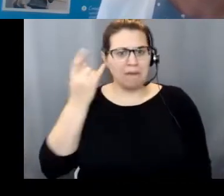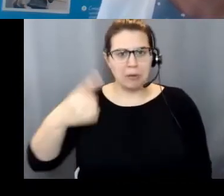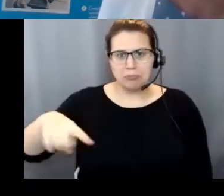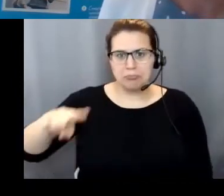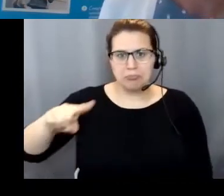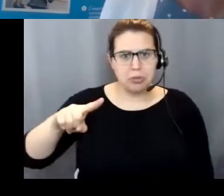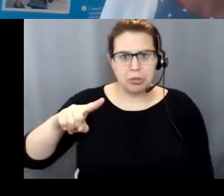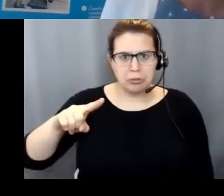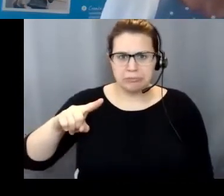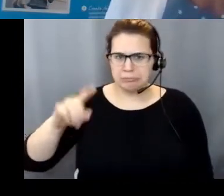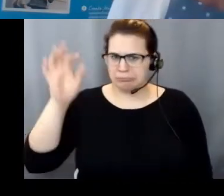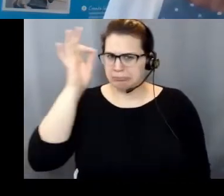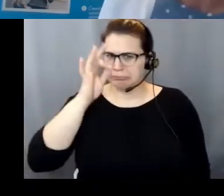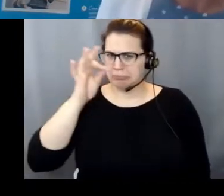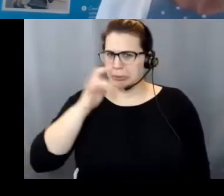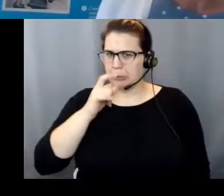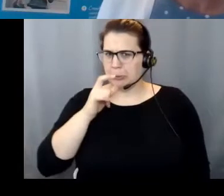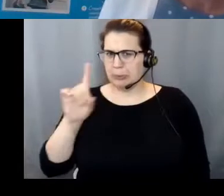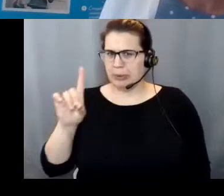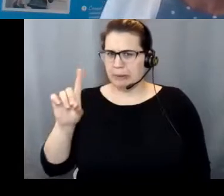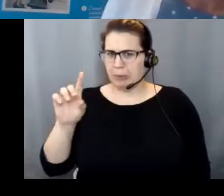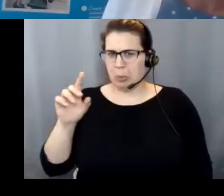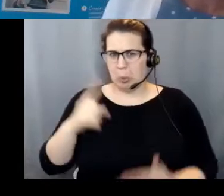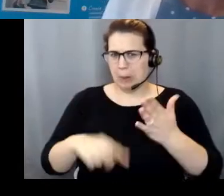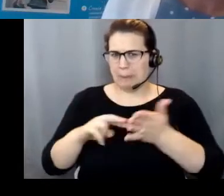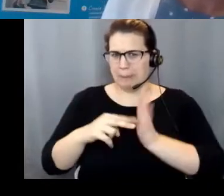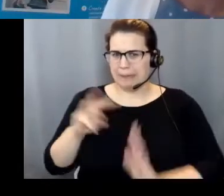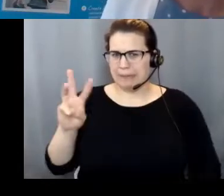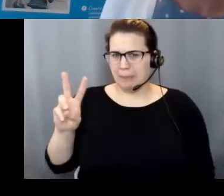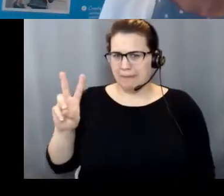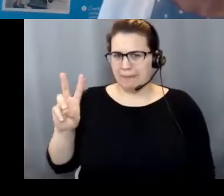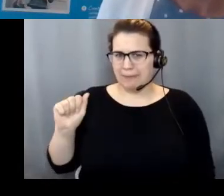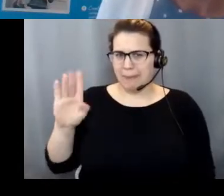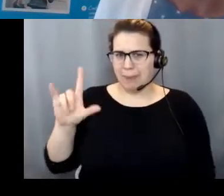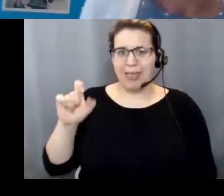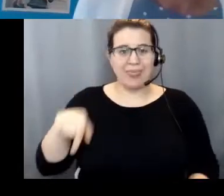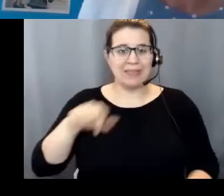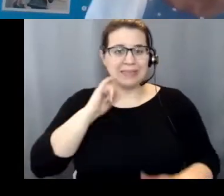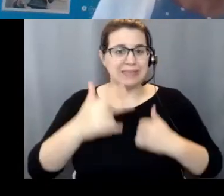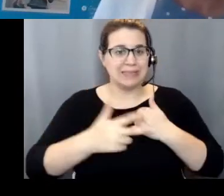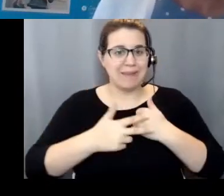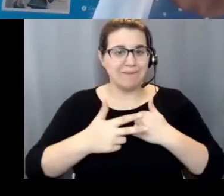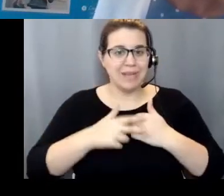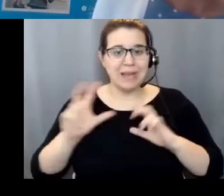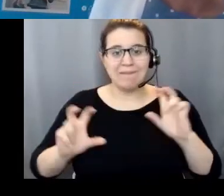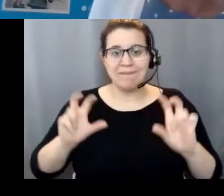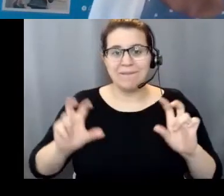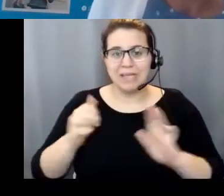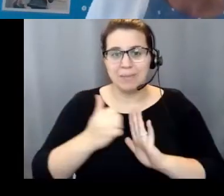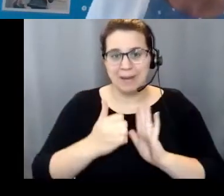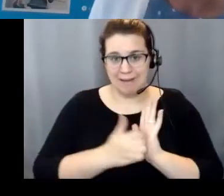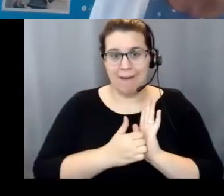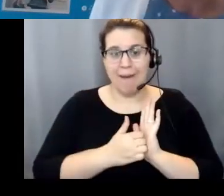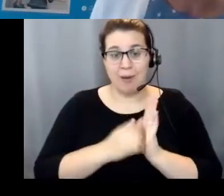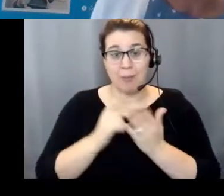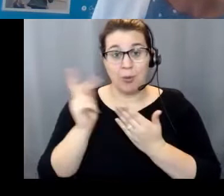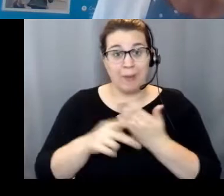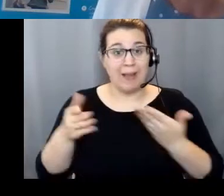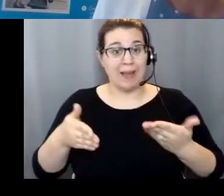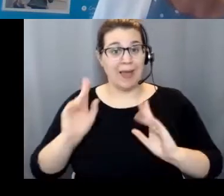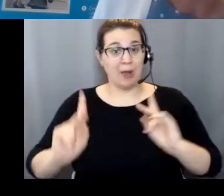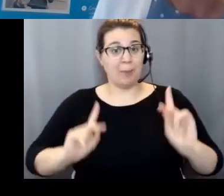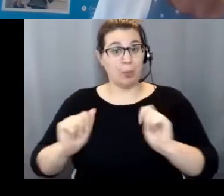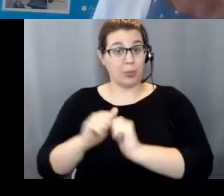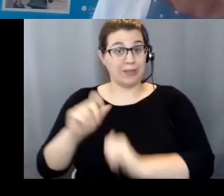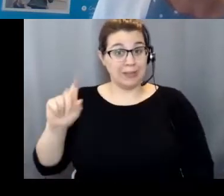with WVABLE, it is a savings and investment account program that allows individuals with disabilities to save